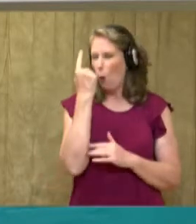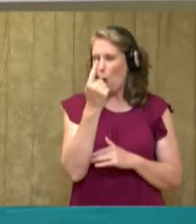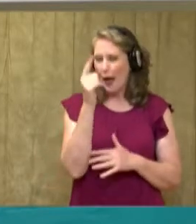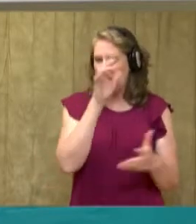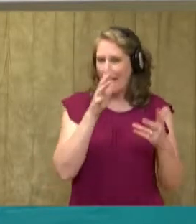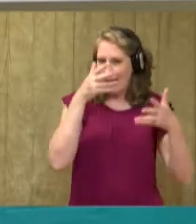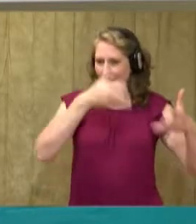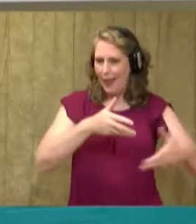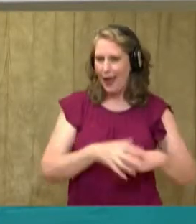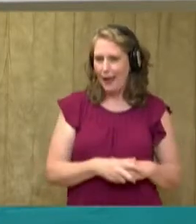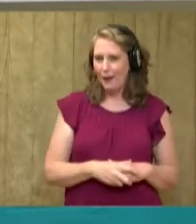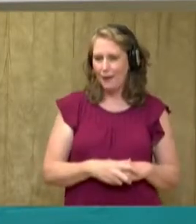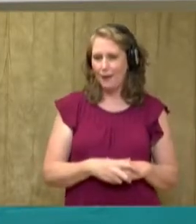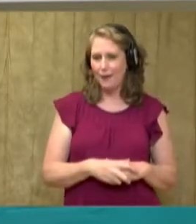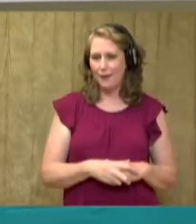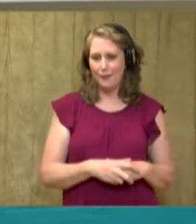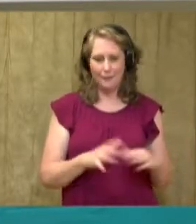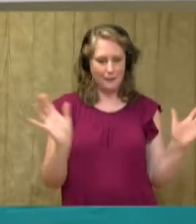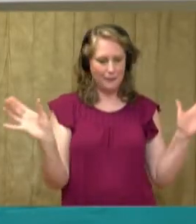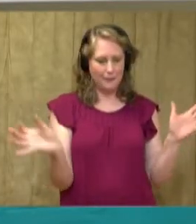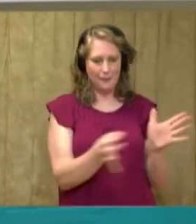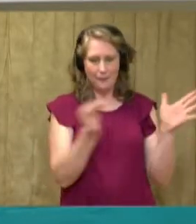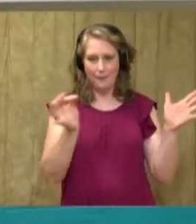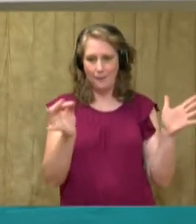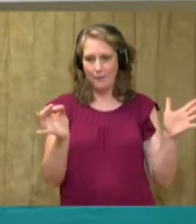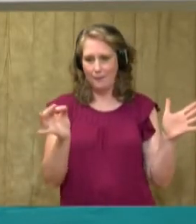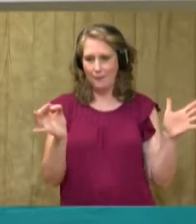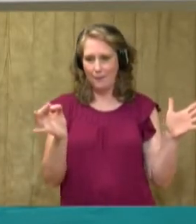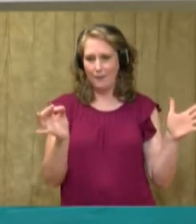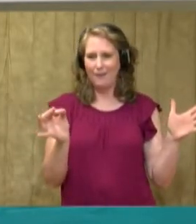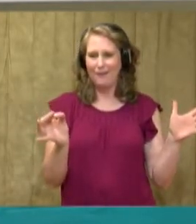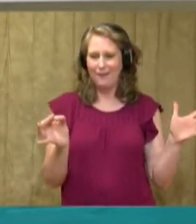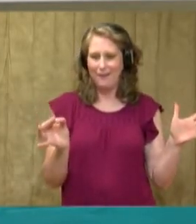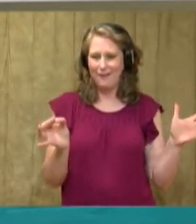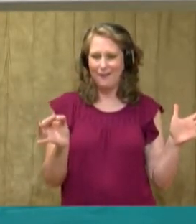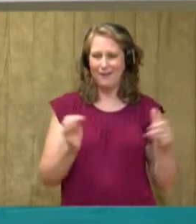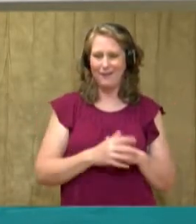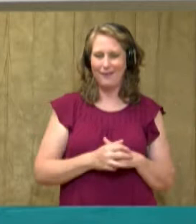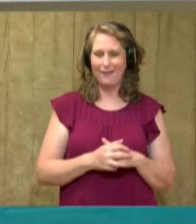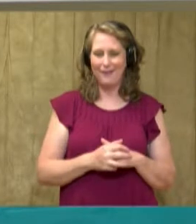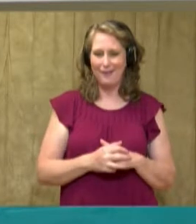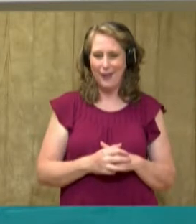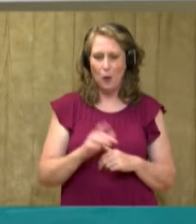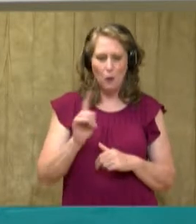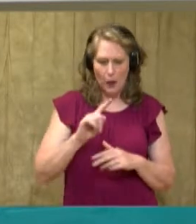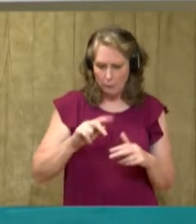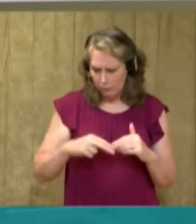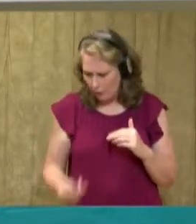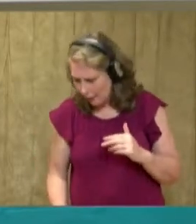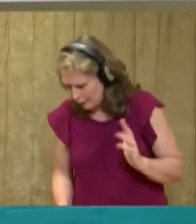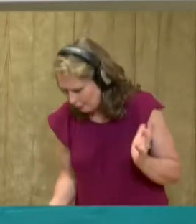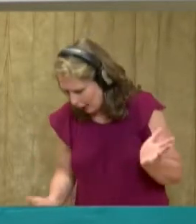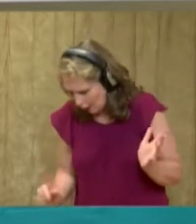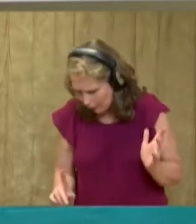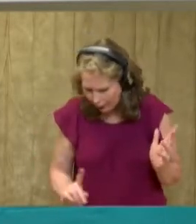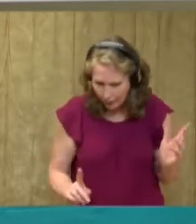there. Cloudy with a chance of, oh, woo! All right, where'd it go? Okay, here we